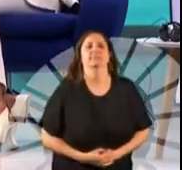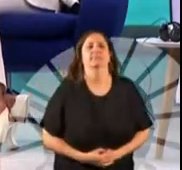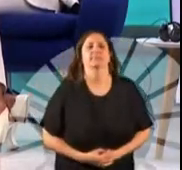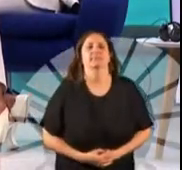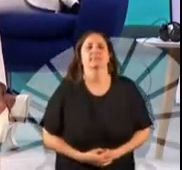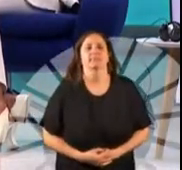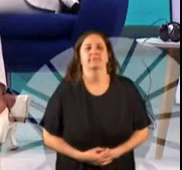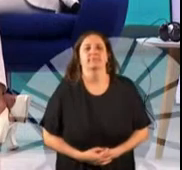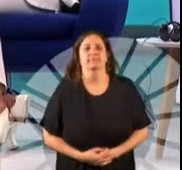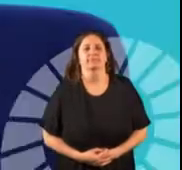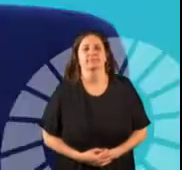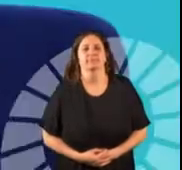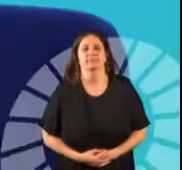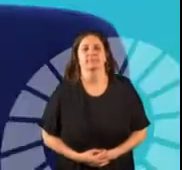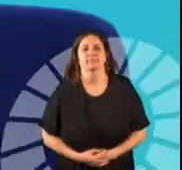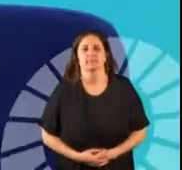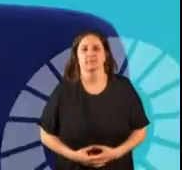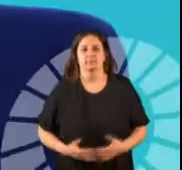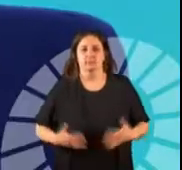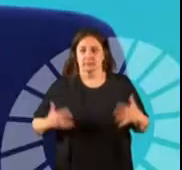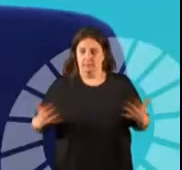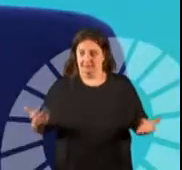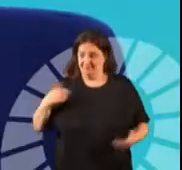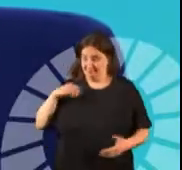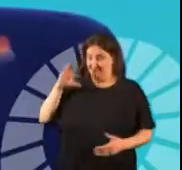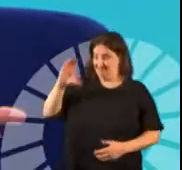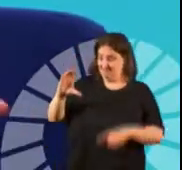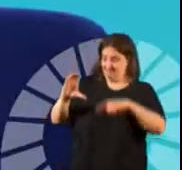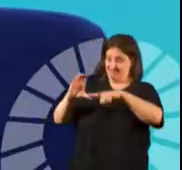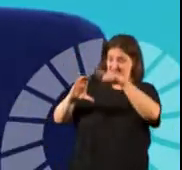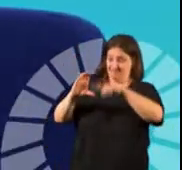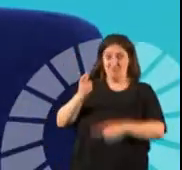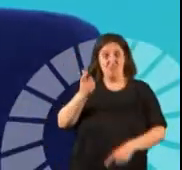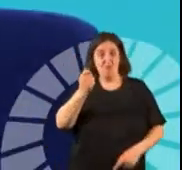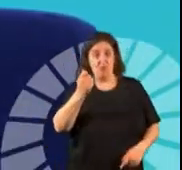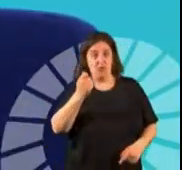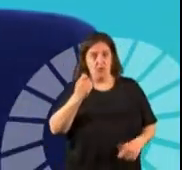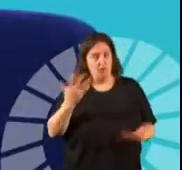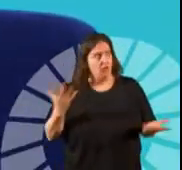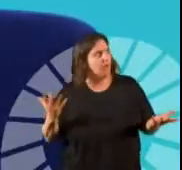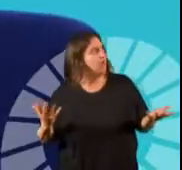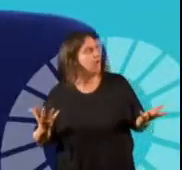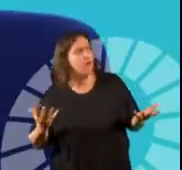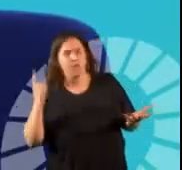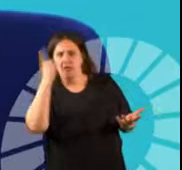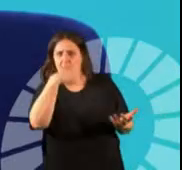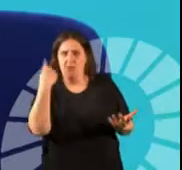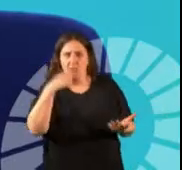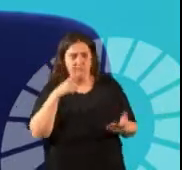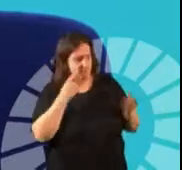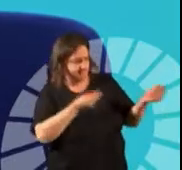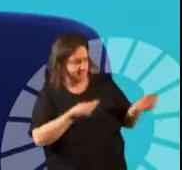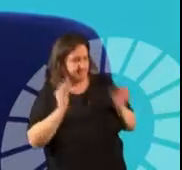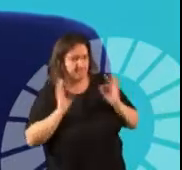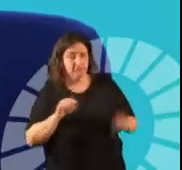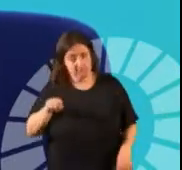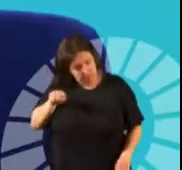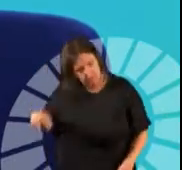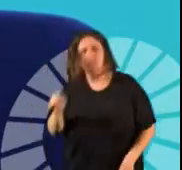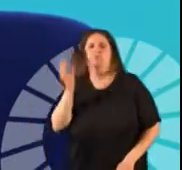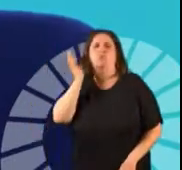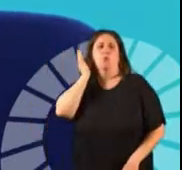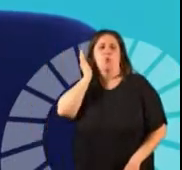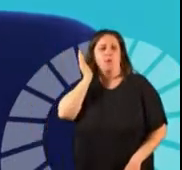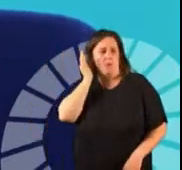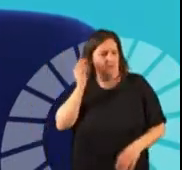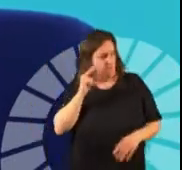that governments actually create good systems of care so care doesn't just fall to women at home and it be expected